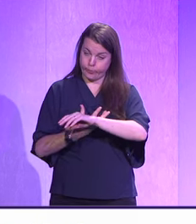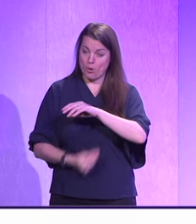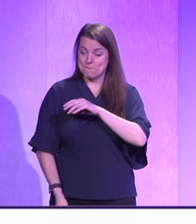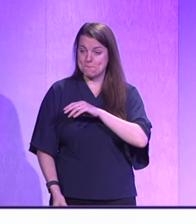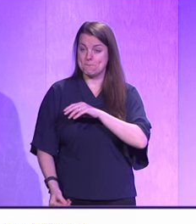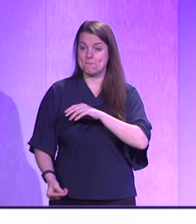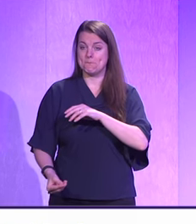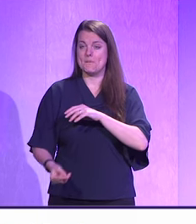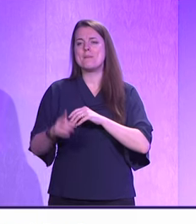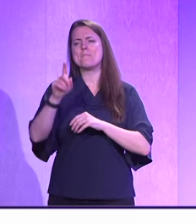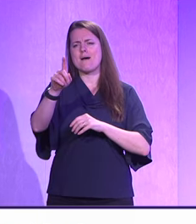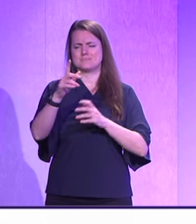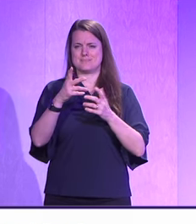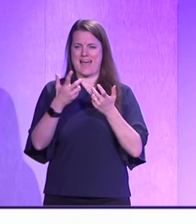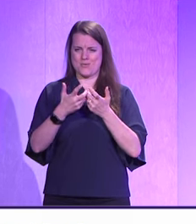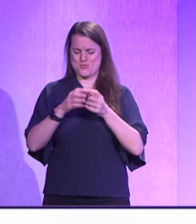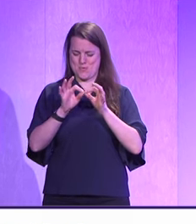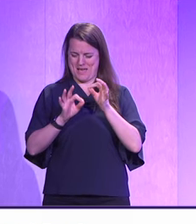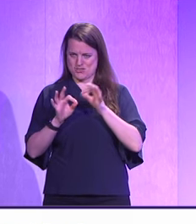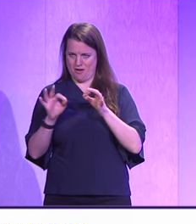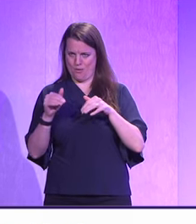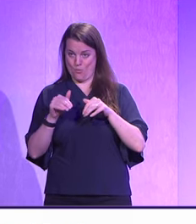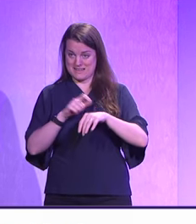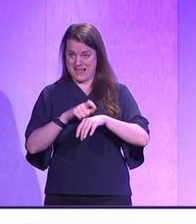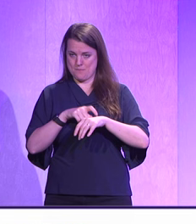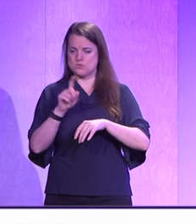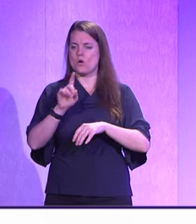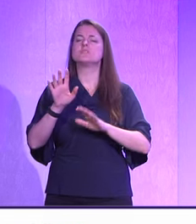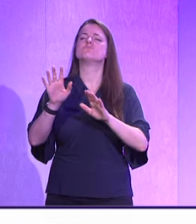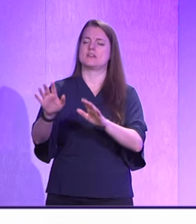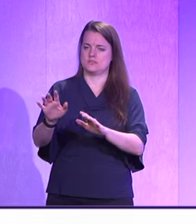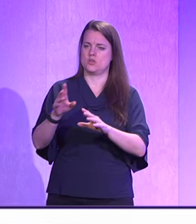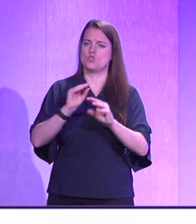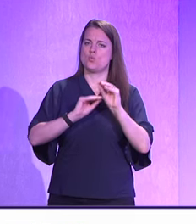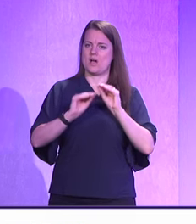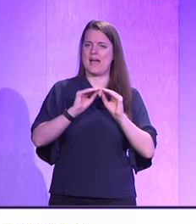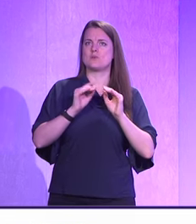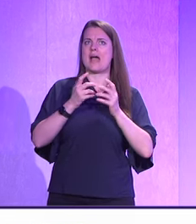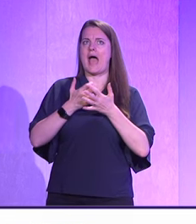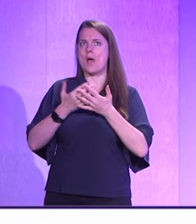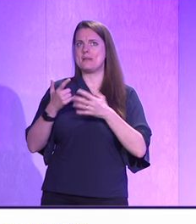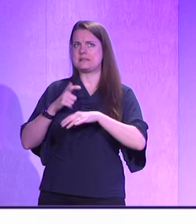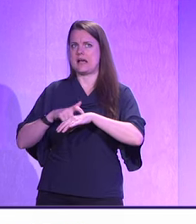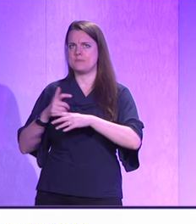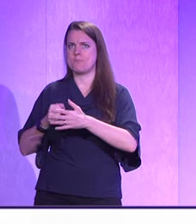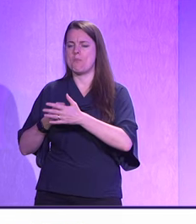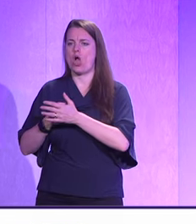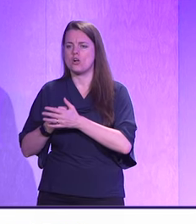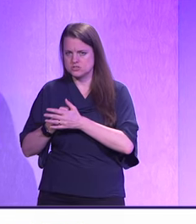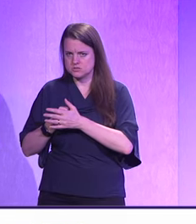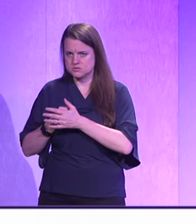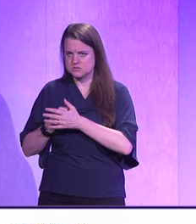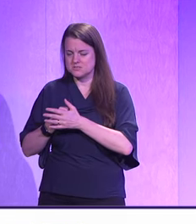It's actually quite hard to measure wait time often. So actually what you can just do is count the number of times you're blocked. And there's